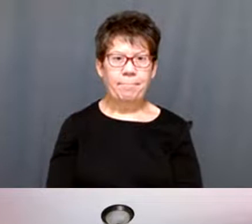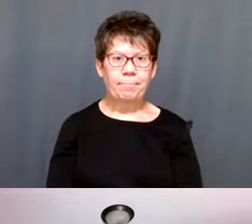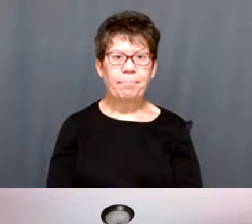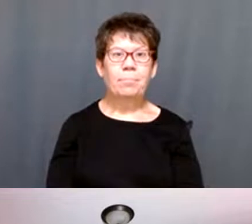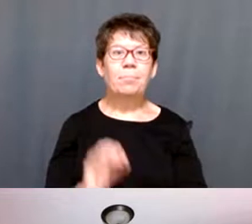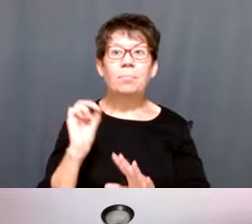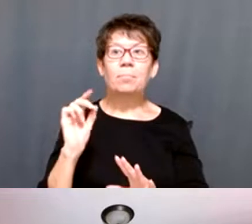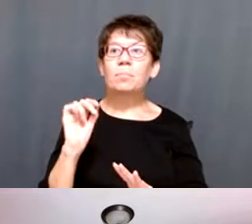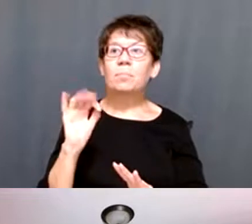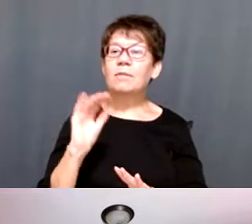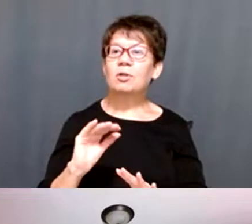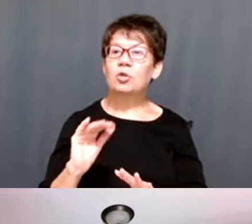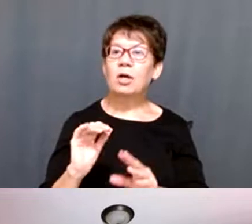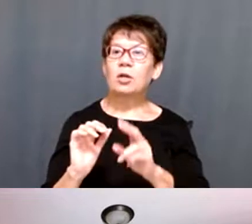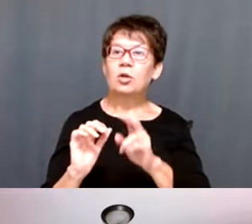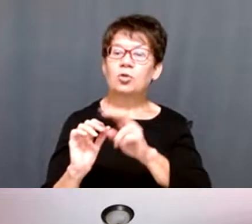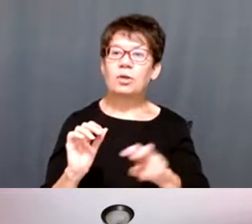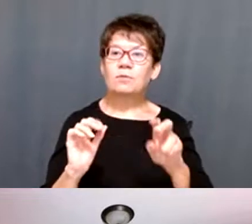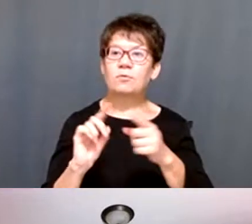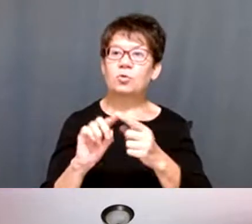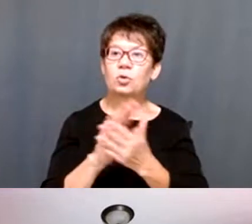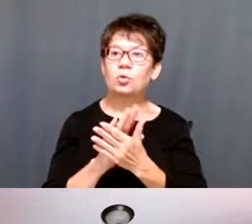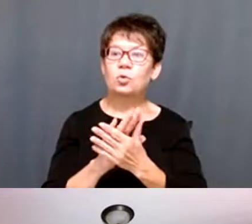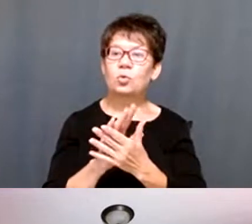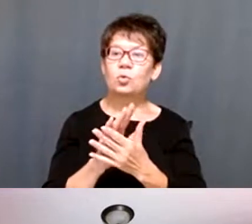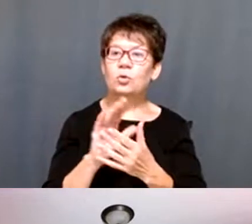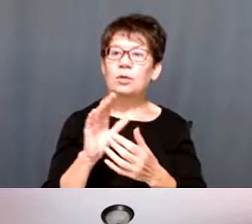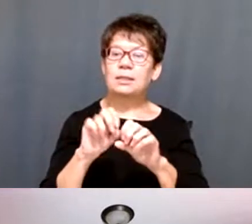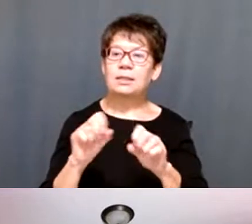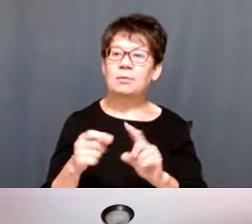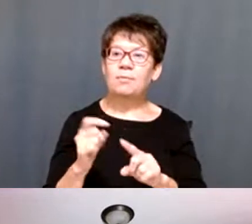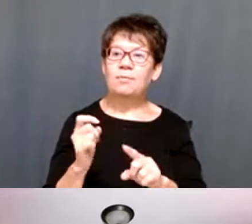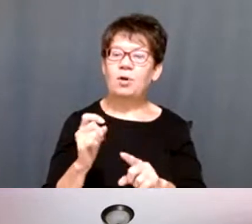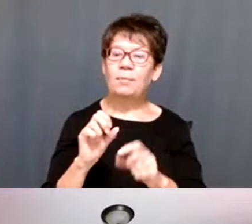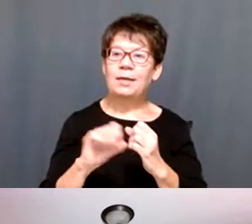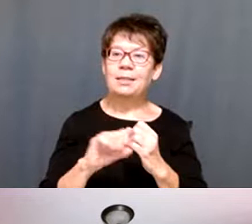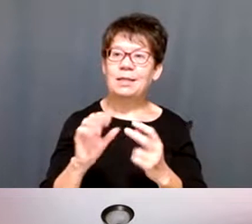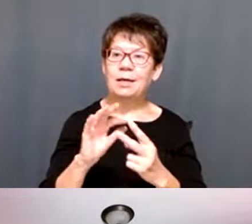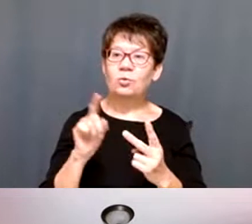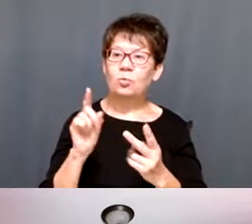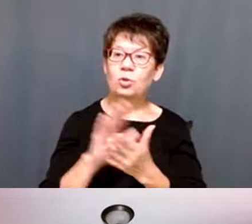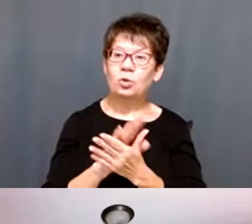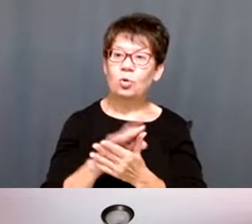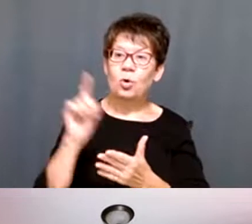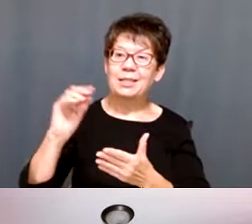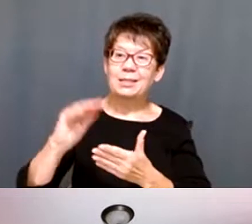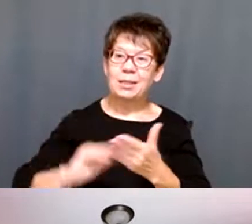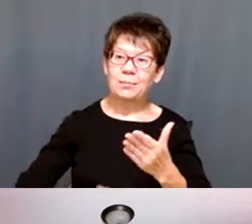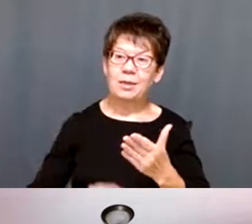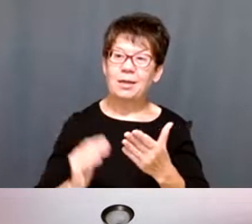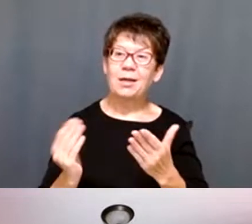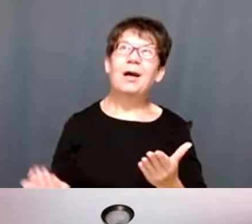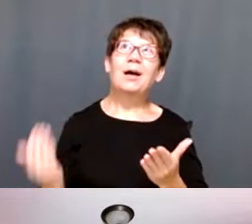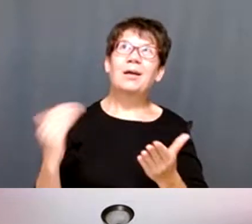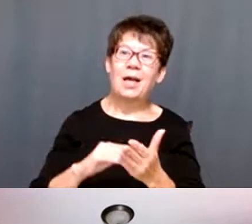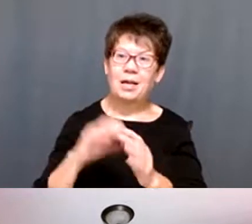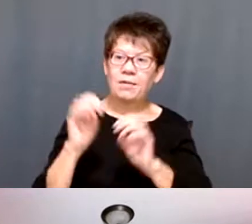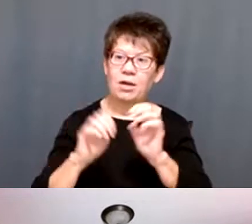Okay, if a child transfers into the school system from the extended option, will the school system have to complete another evaluation to